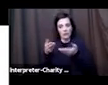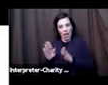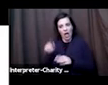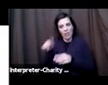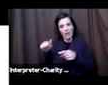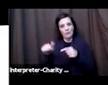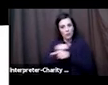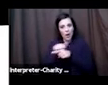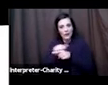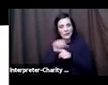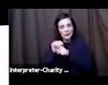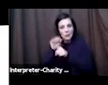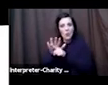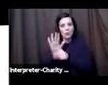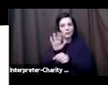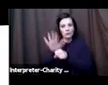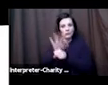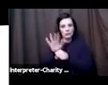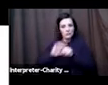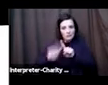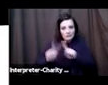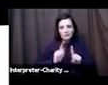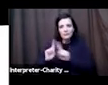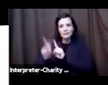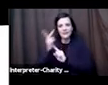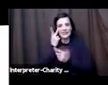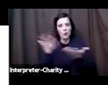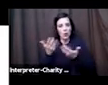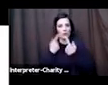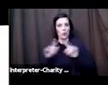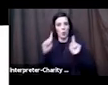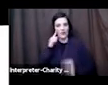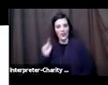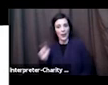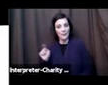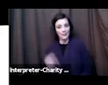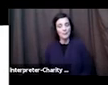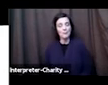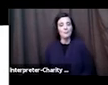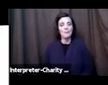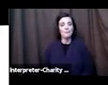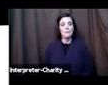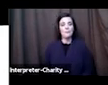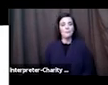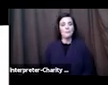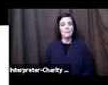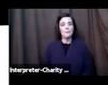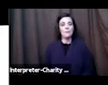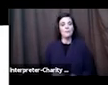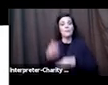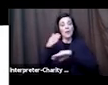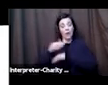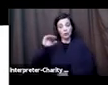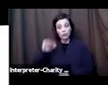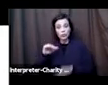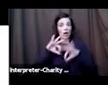and the most exposure to the app that's going or device that's going to work for them. So then once the child and the family